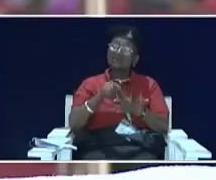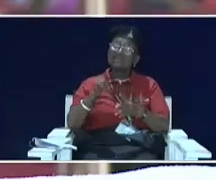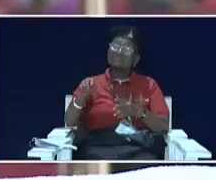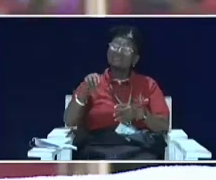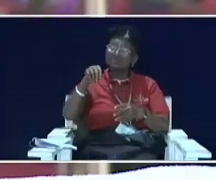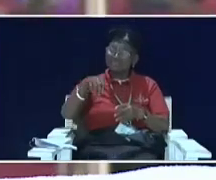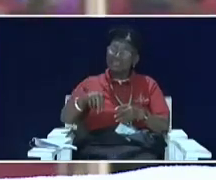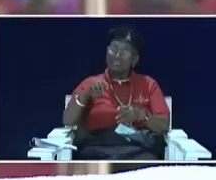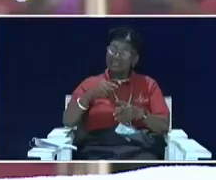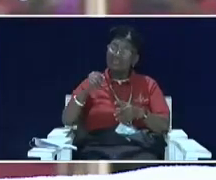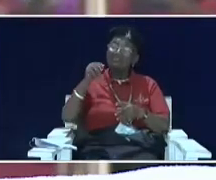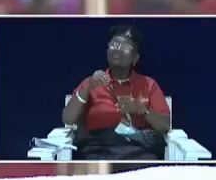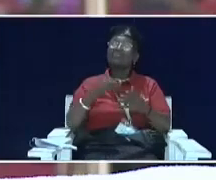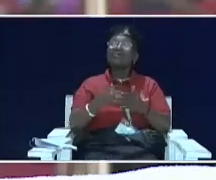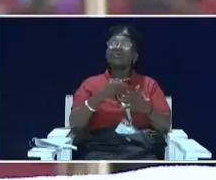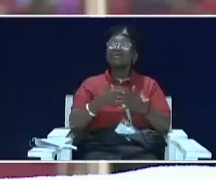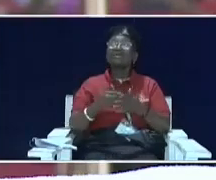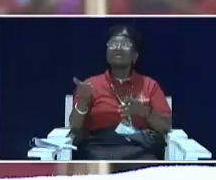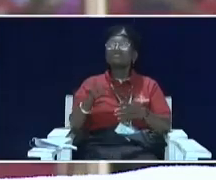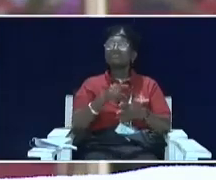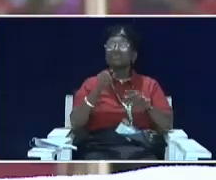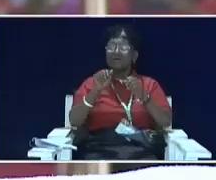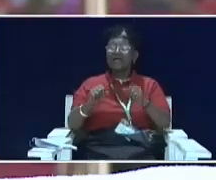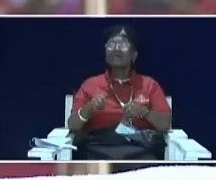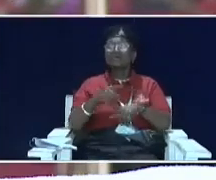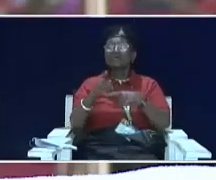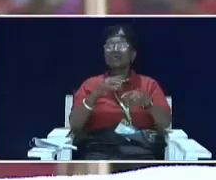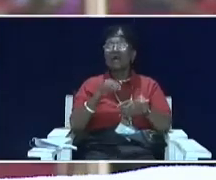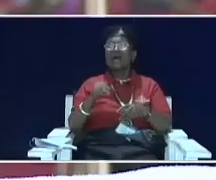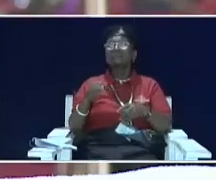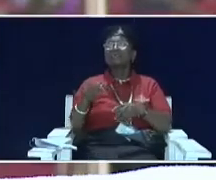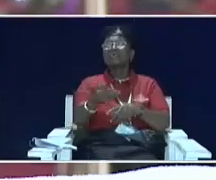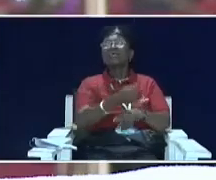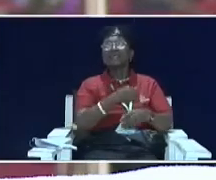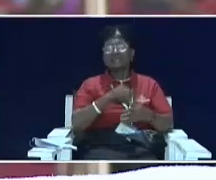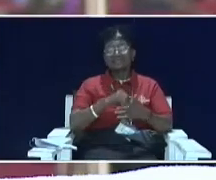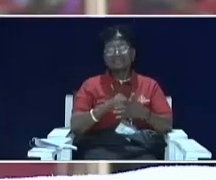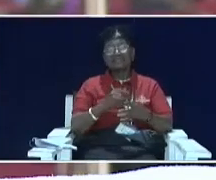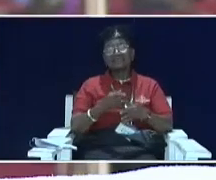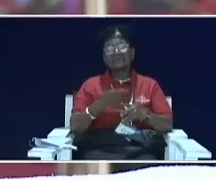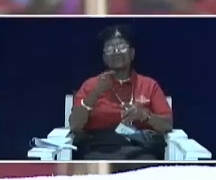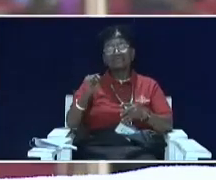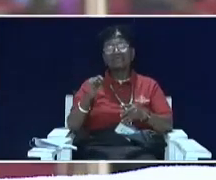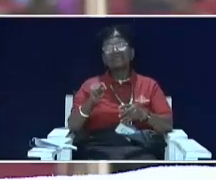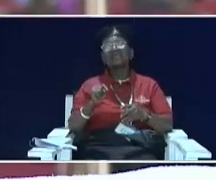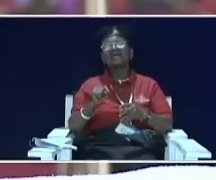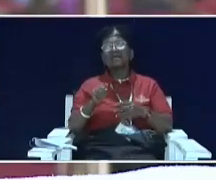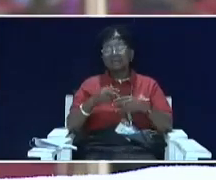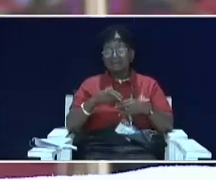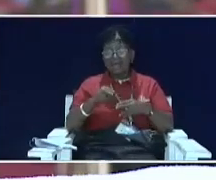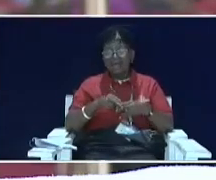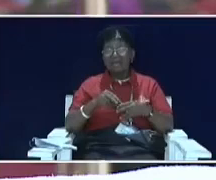The time you need the answer from God most is when you are in trouble.